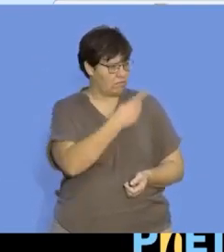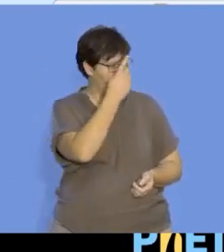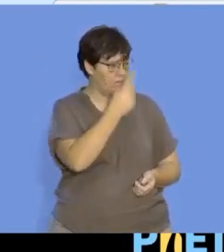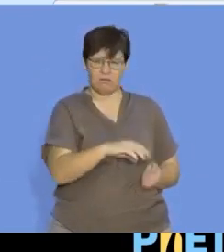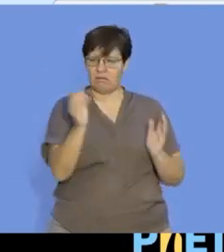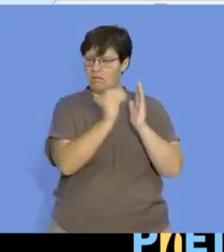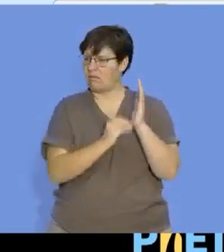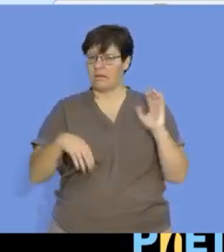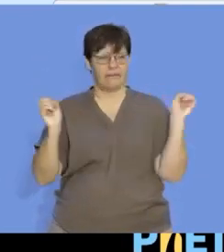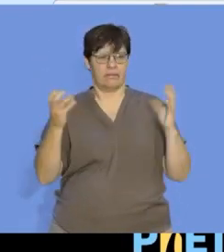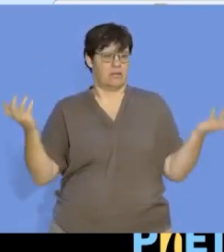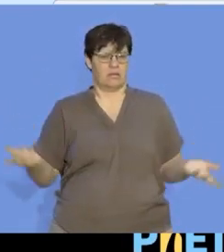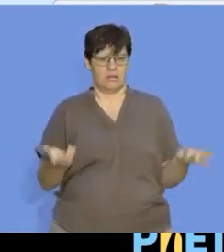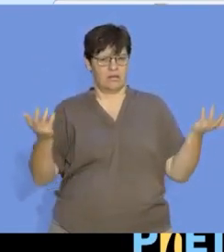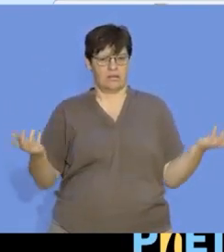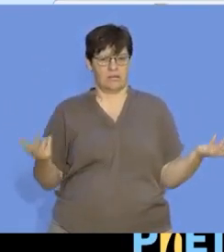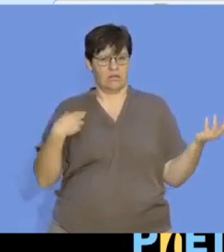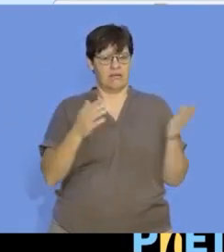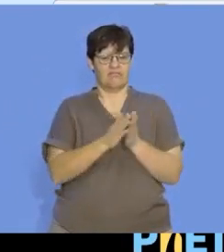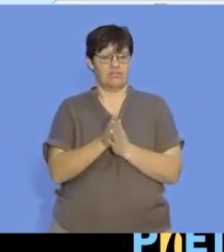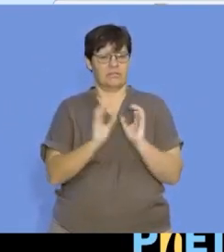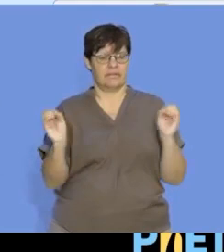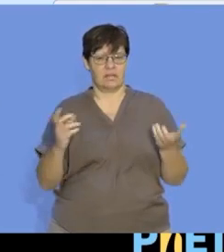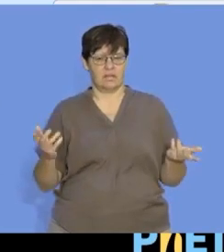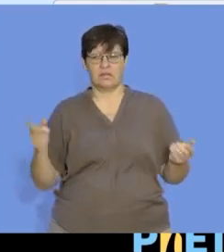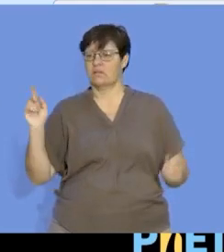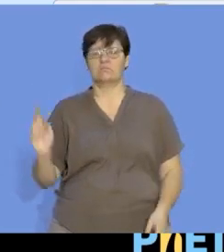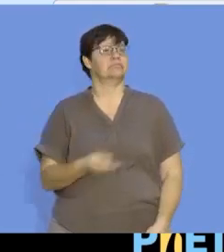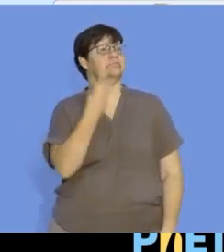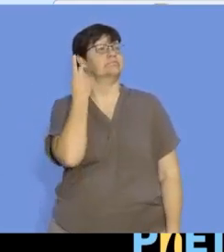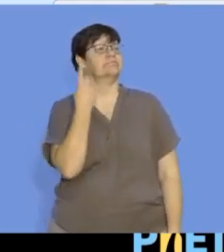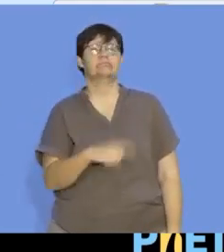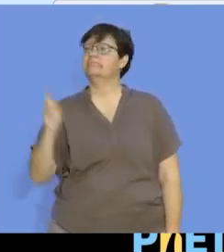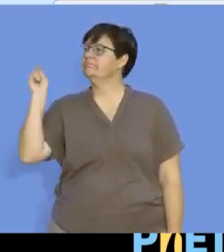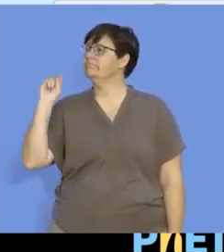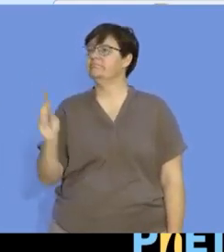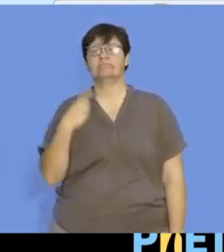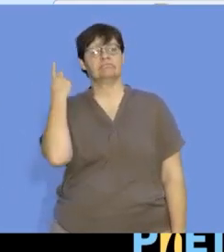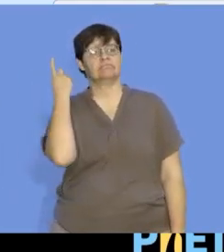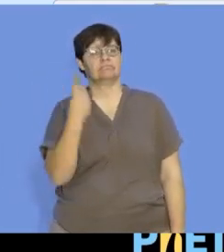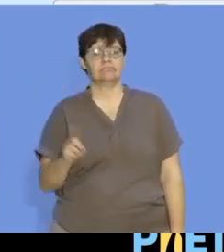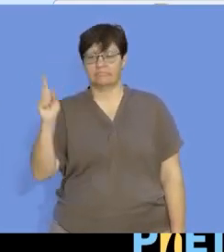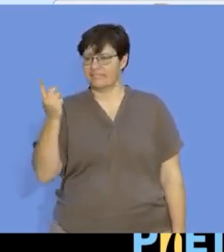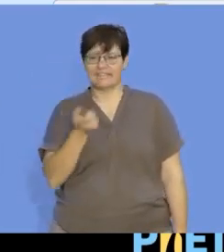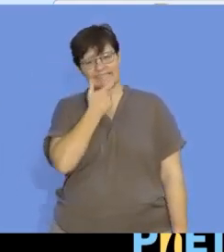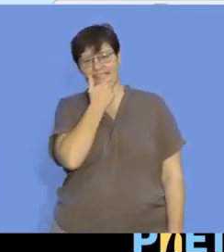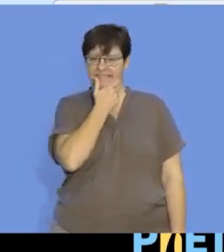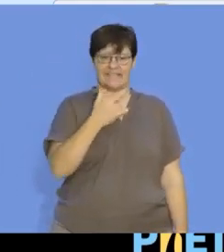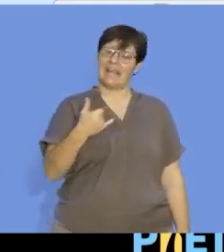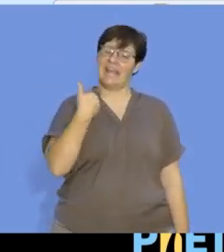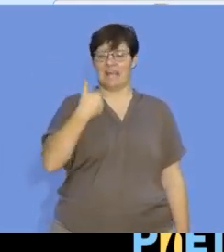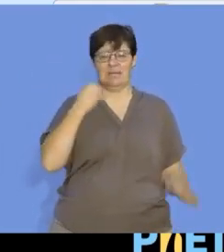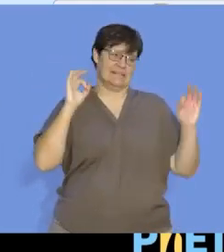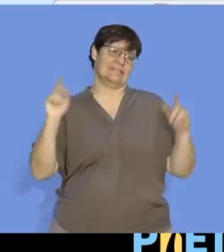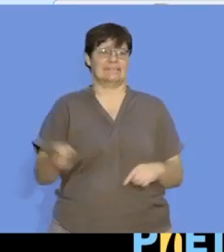readings. And because there's no friction, they're just going to keep doing that forever. And got a smile on their face, so they're happy. So let's